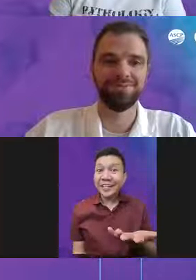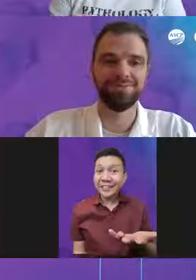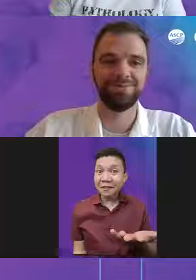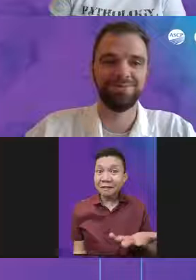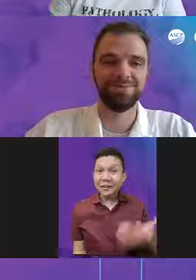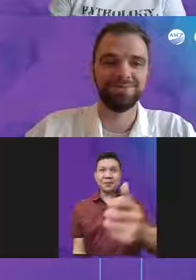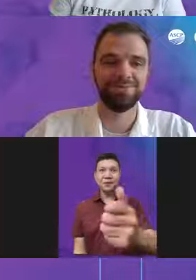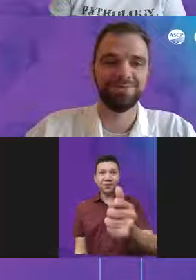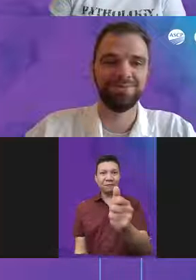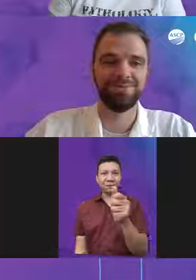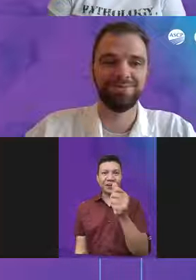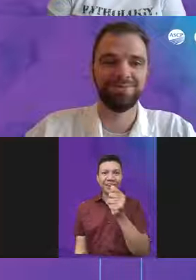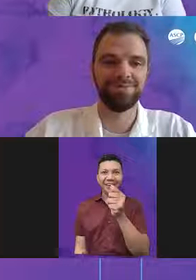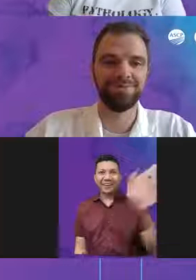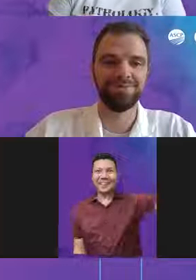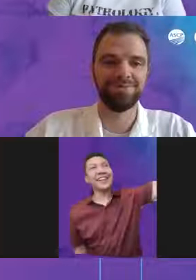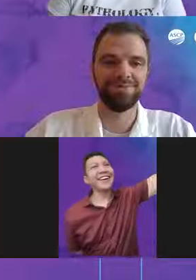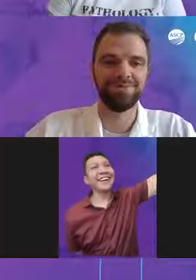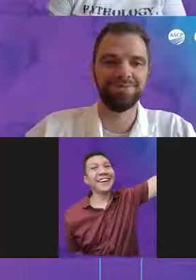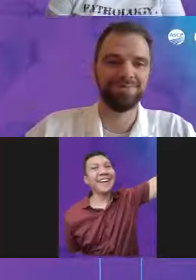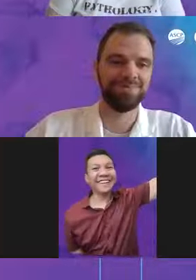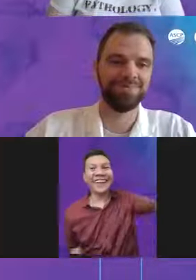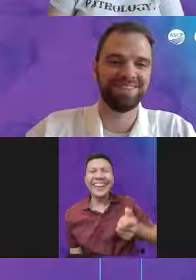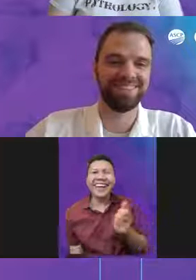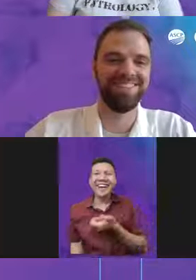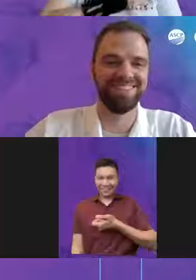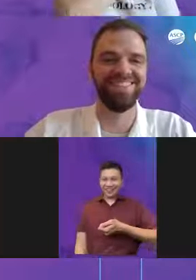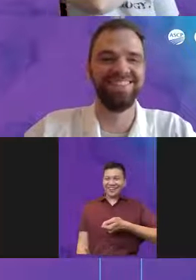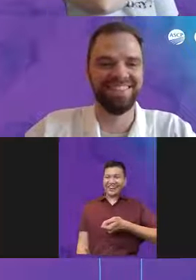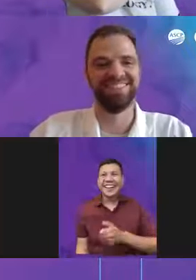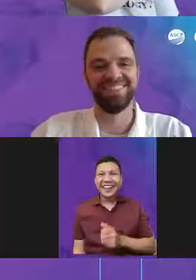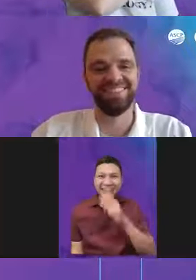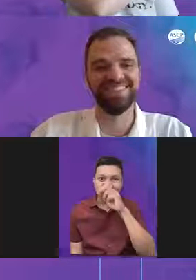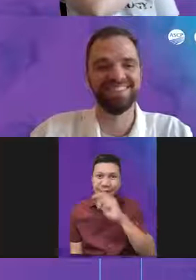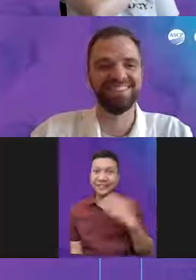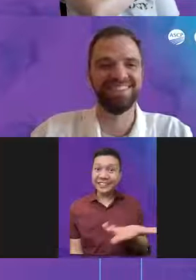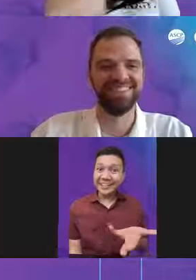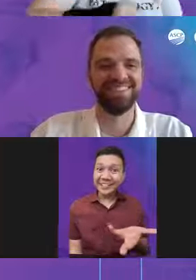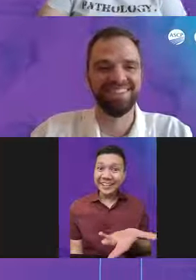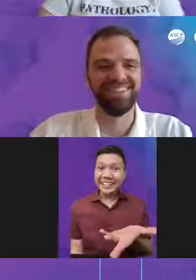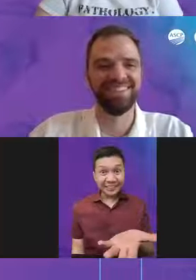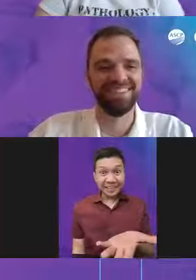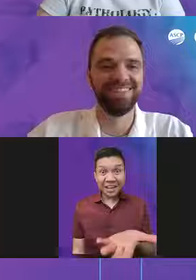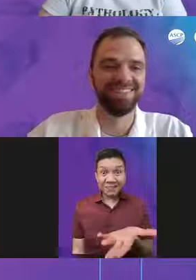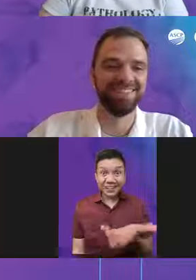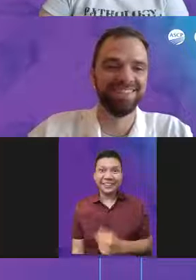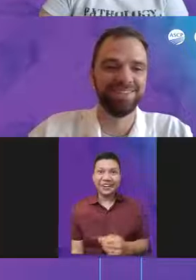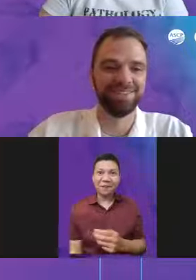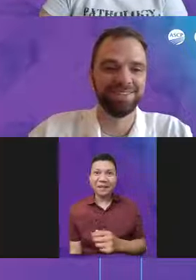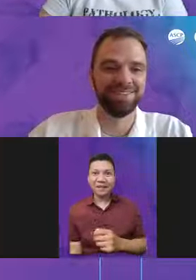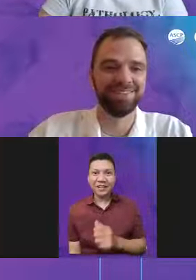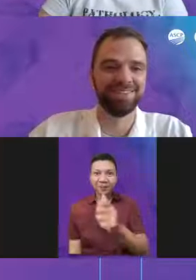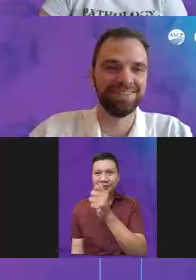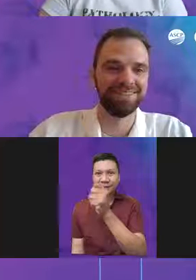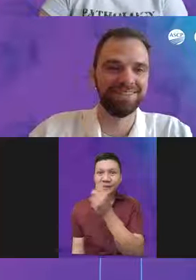know, when you take a selfie, you look different when you're here than here, right? Or when you're here. That's so true. That's the same thing.